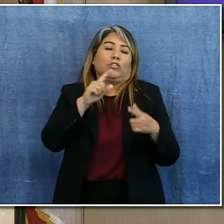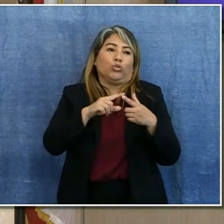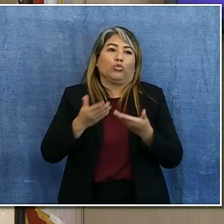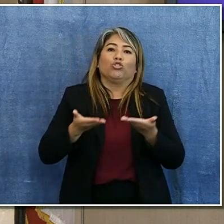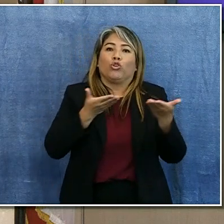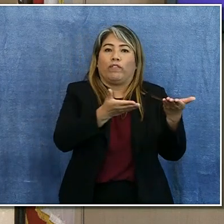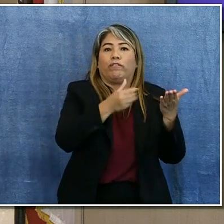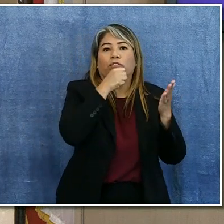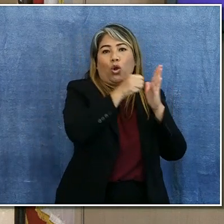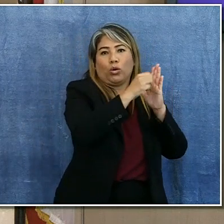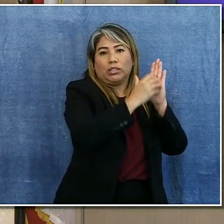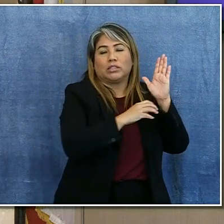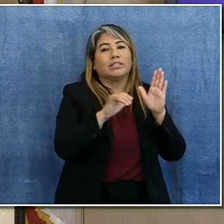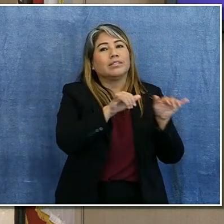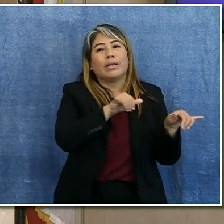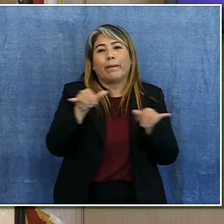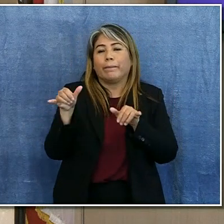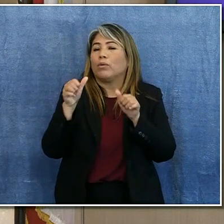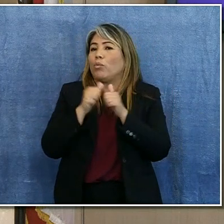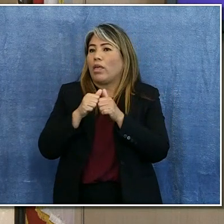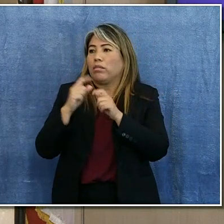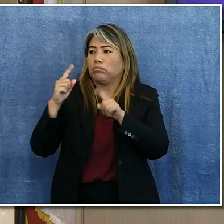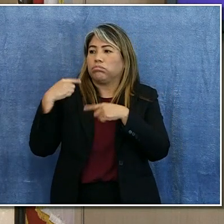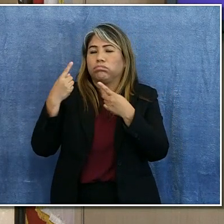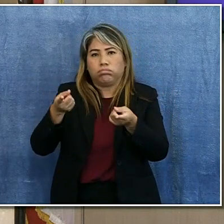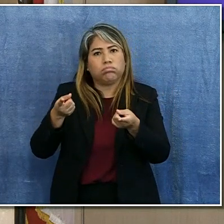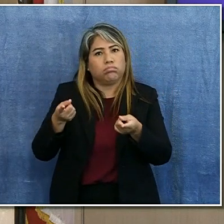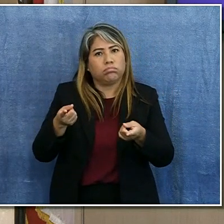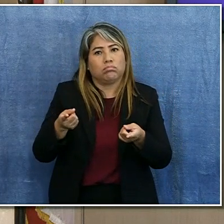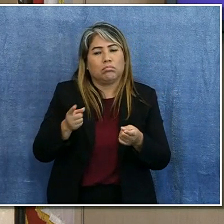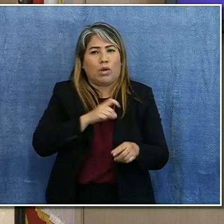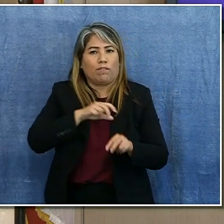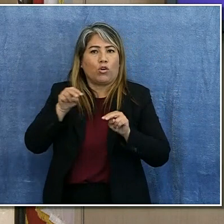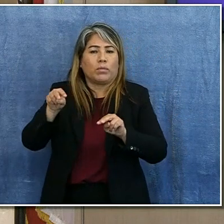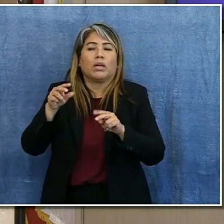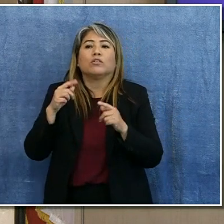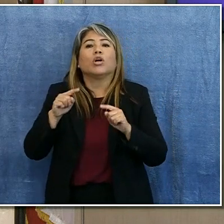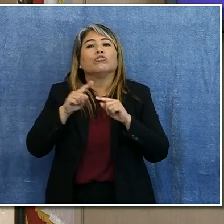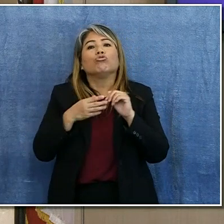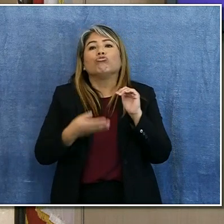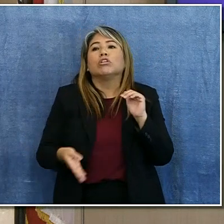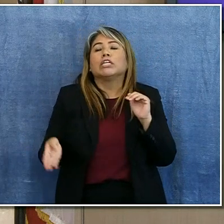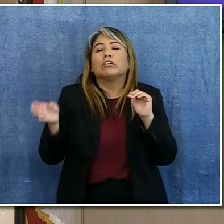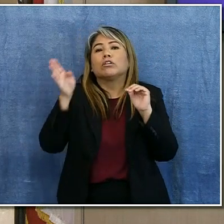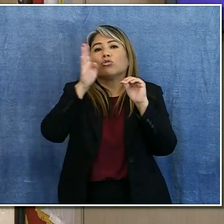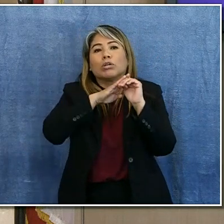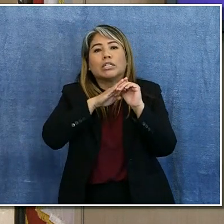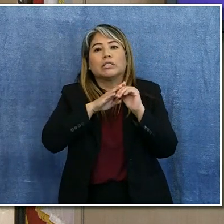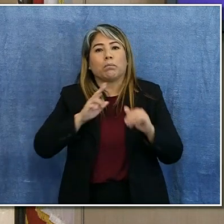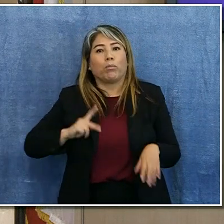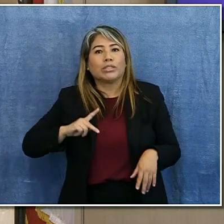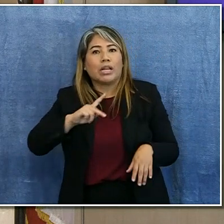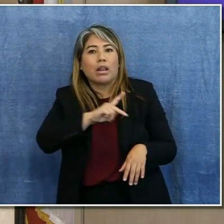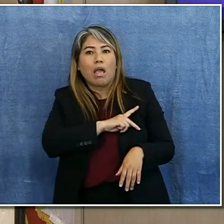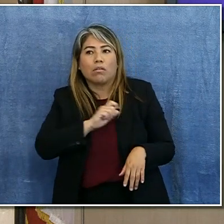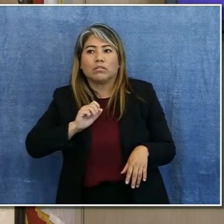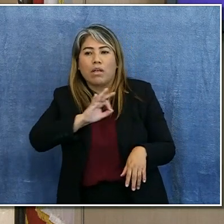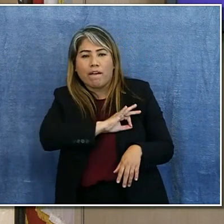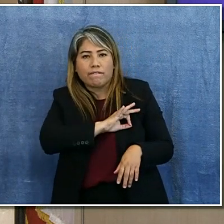Similar process to how we've served in the enforcement actions we've taken to date. We're just trying to increase the personnel and